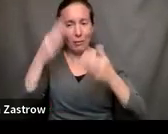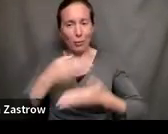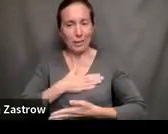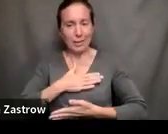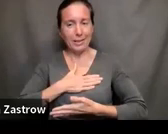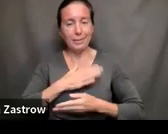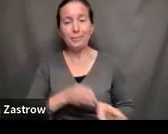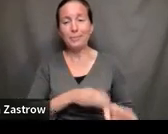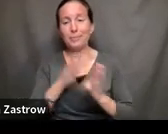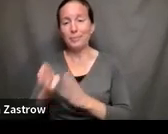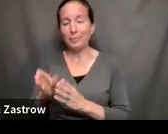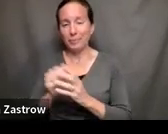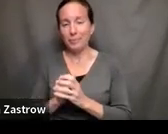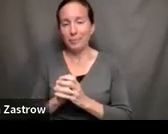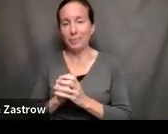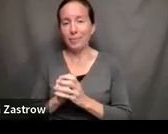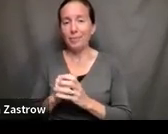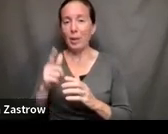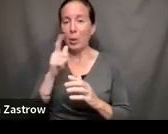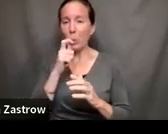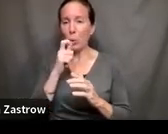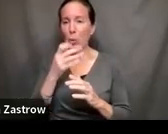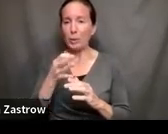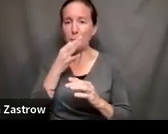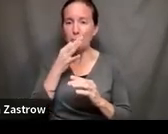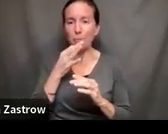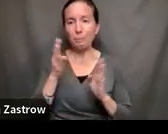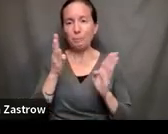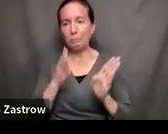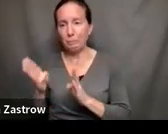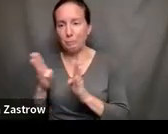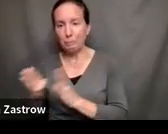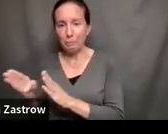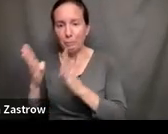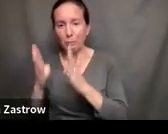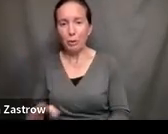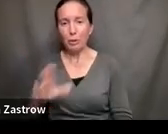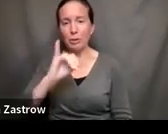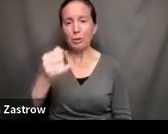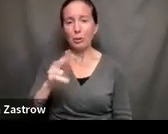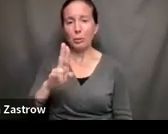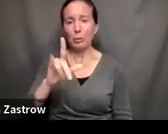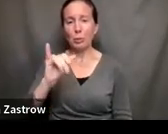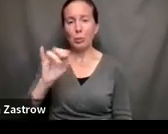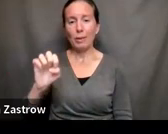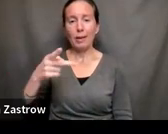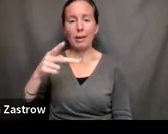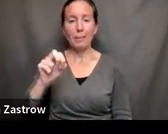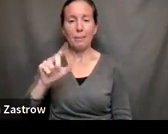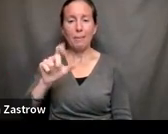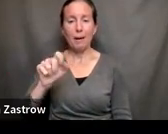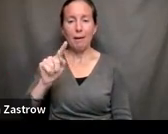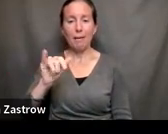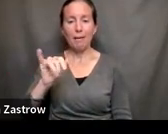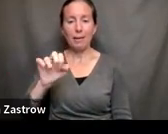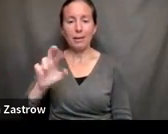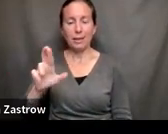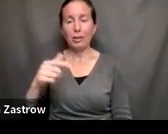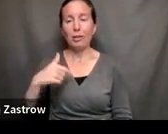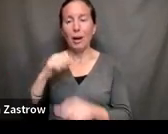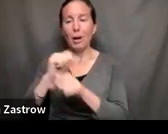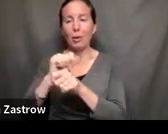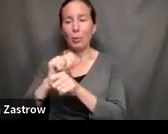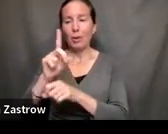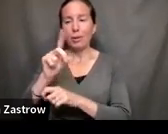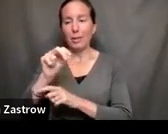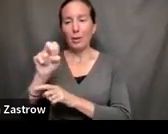Awesome. And our Wrangler extraordinaire. I'm Julie Pelletier. I have been with the DOE. I'm in my